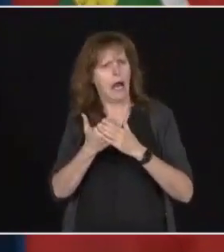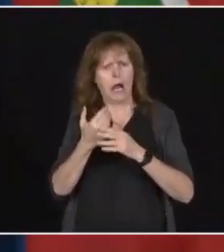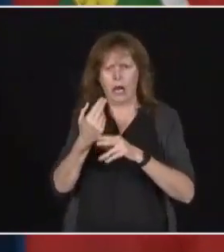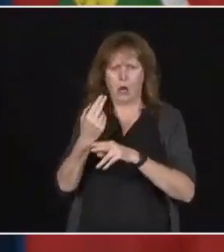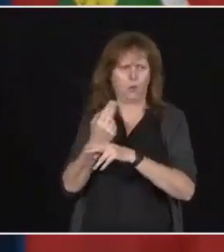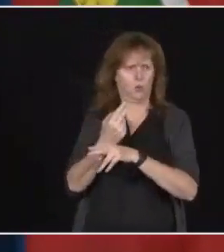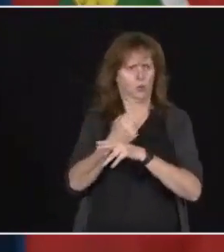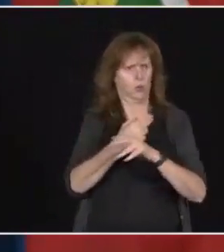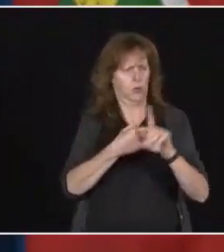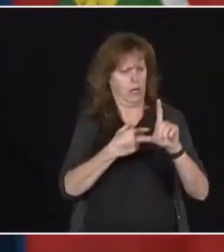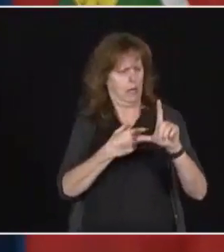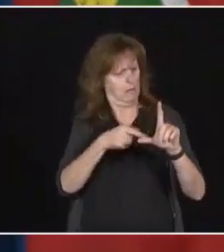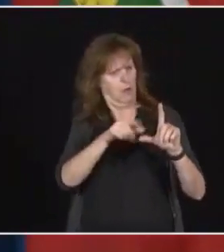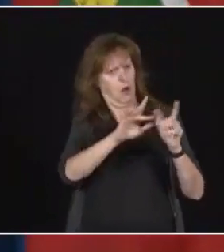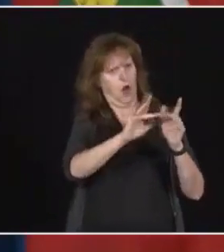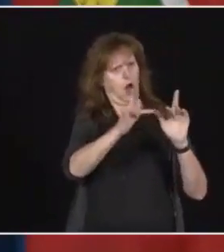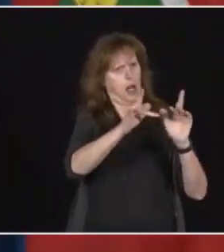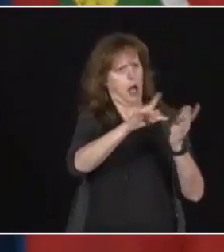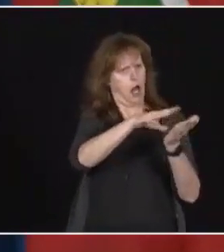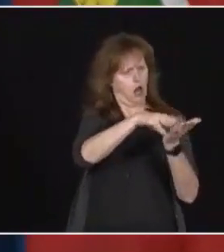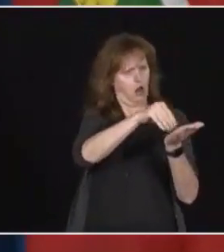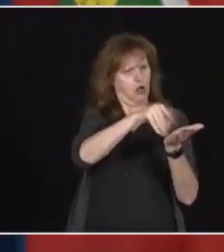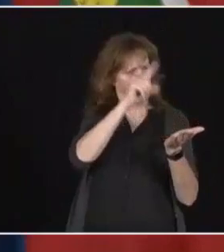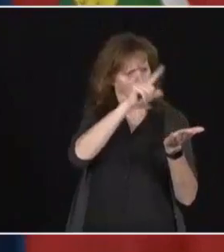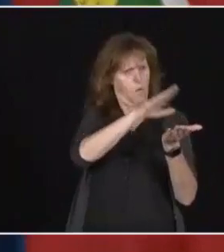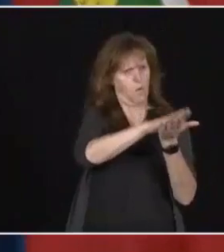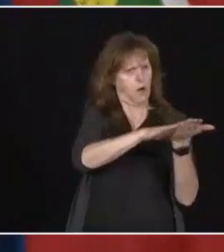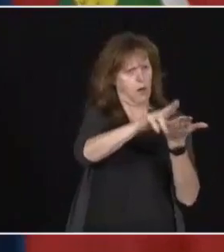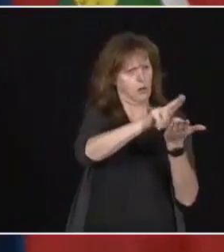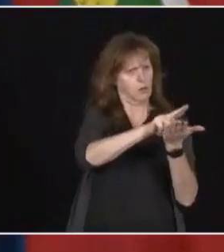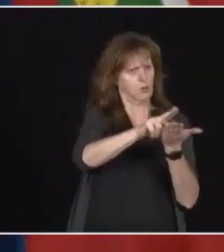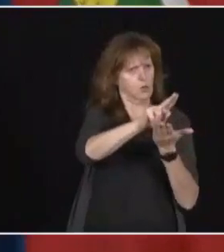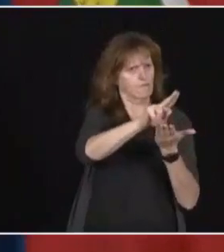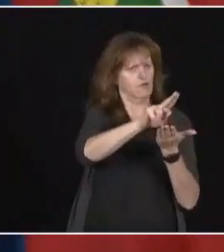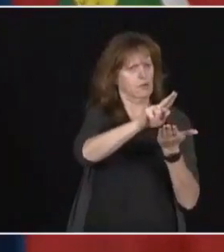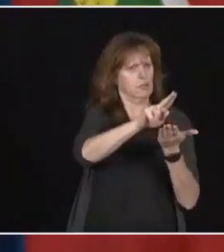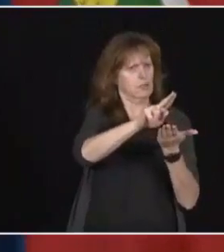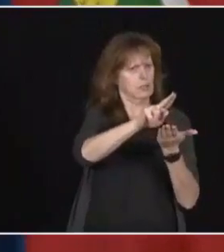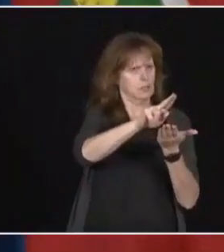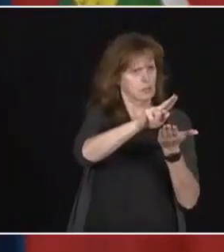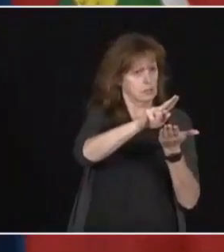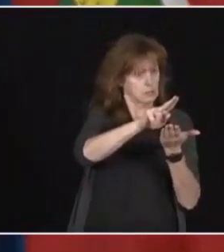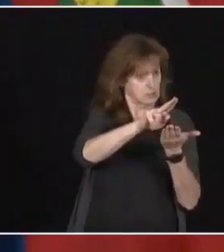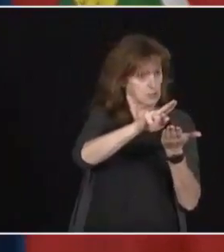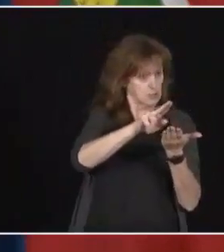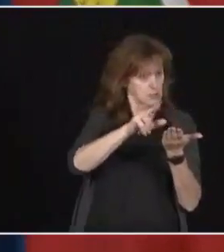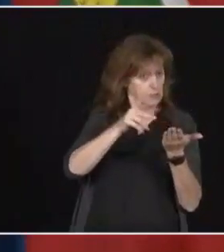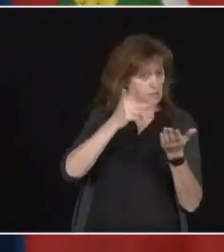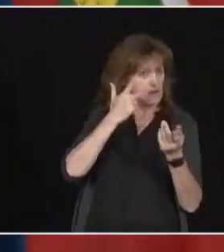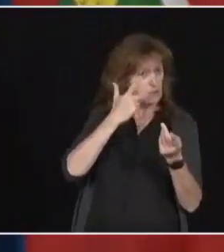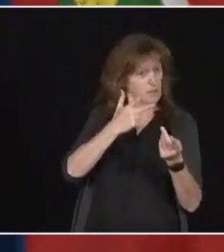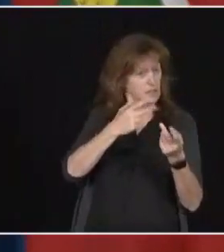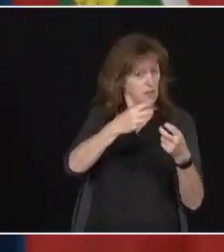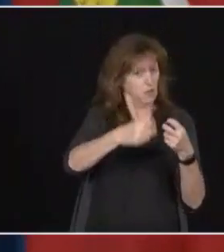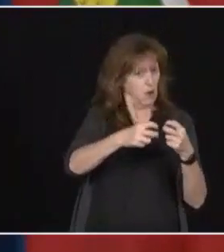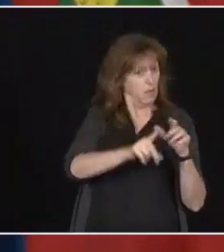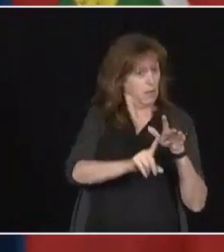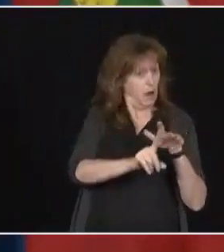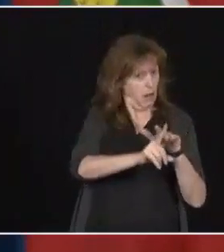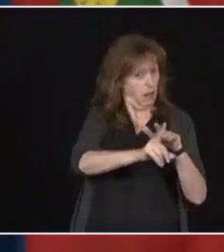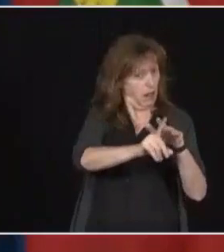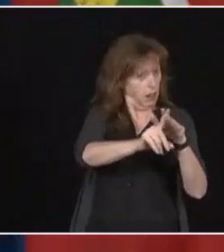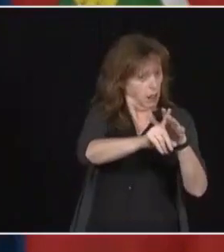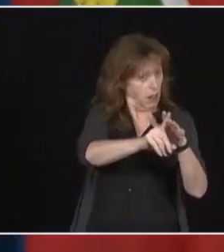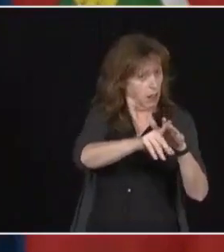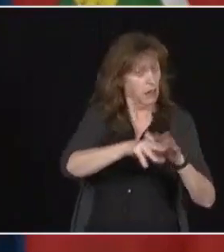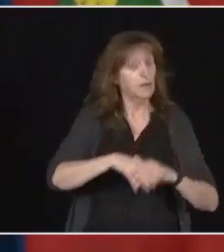for at least post-secondary education? Is this sort of unveiling a flaw in the system? Well, Mark, I appreciate the